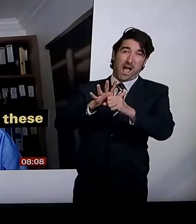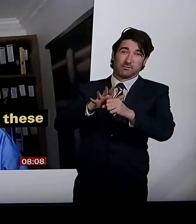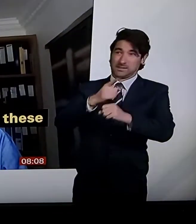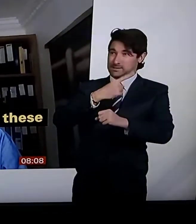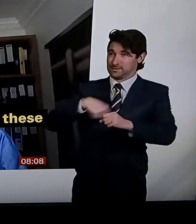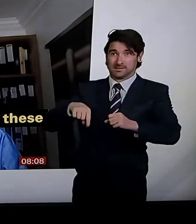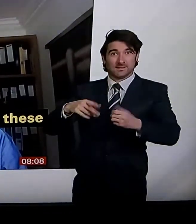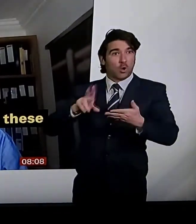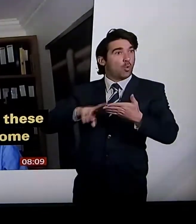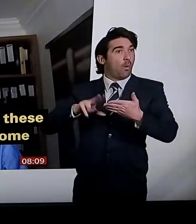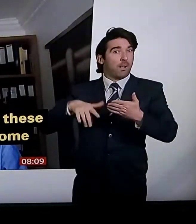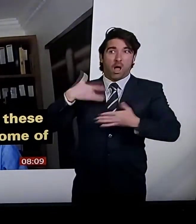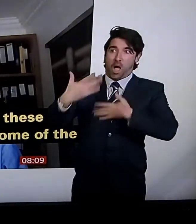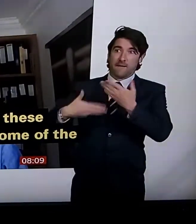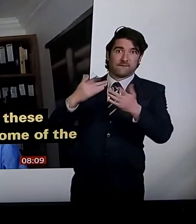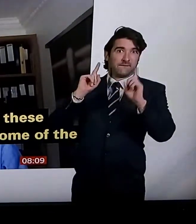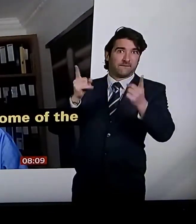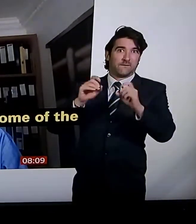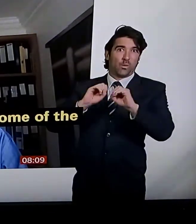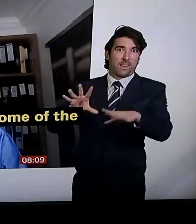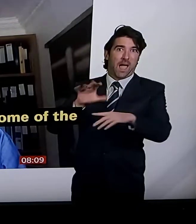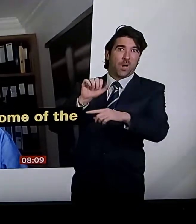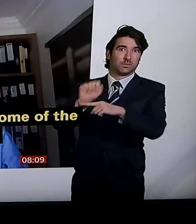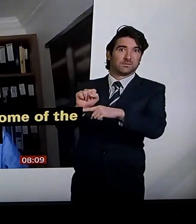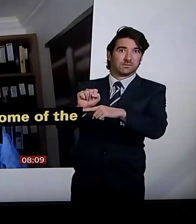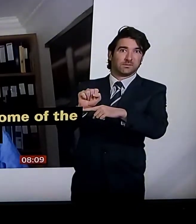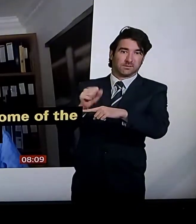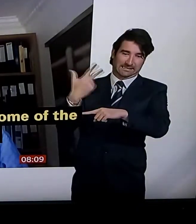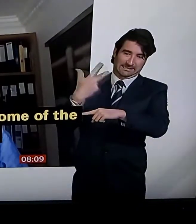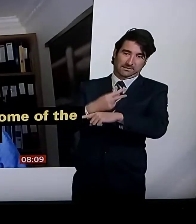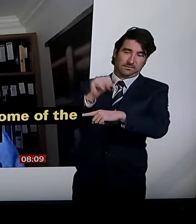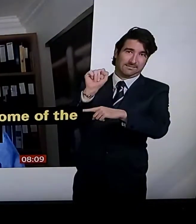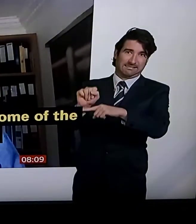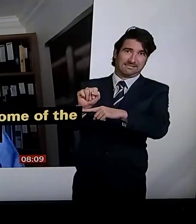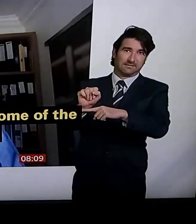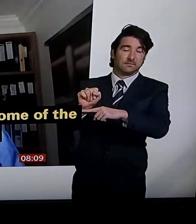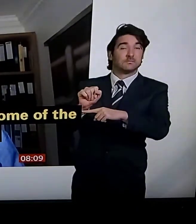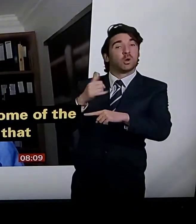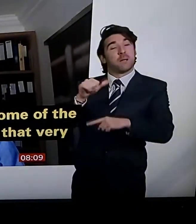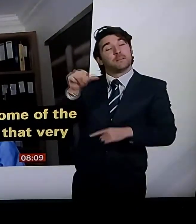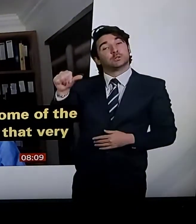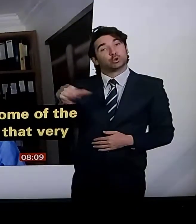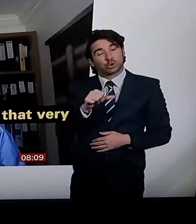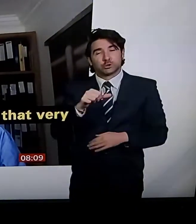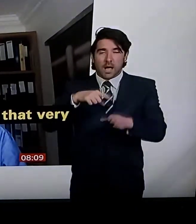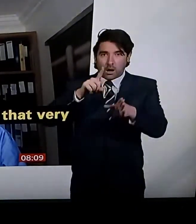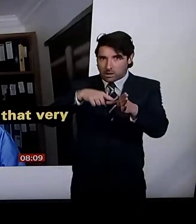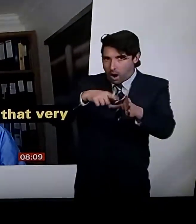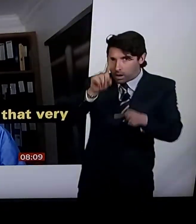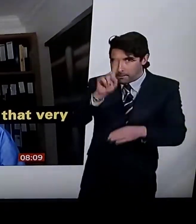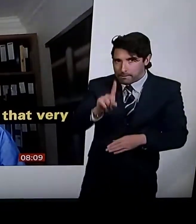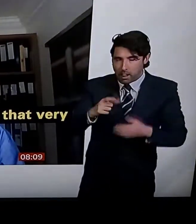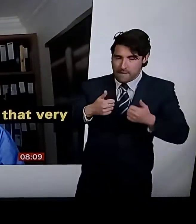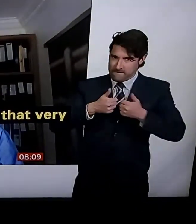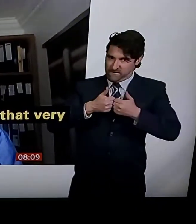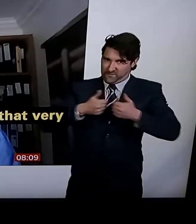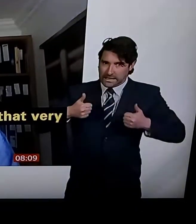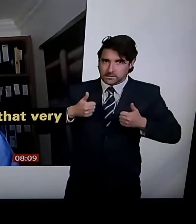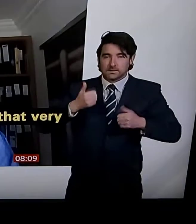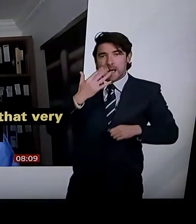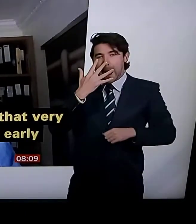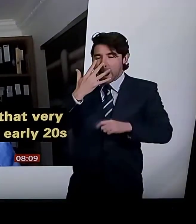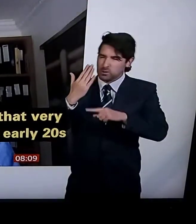degrees once more, a little bit cooler further north, with some sunny spells, and a bit more sunshine around for all of you on Sunday, even if it